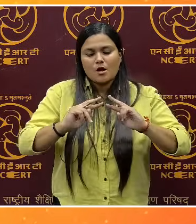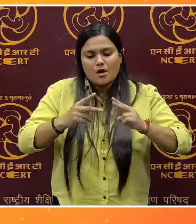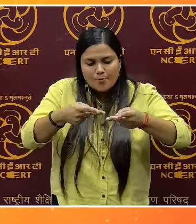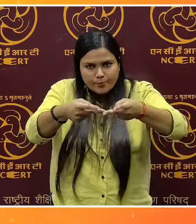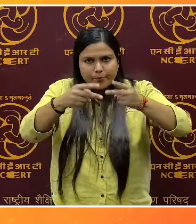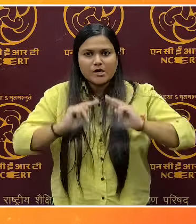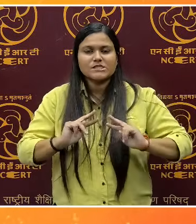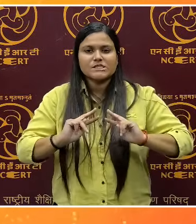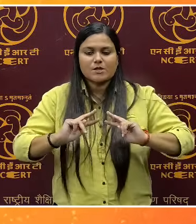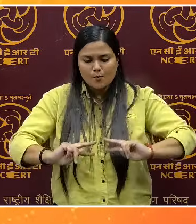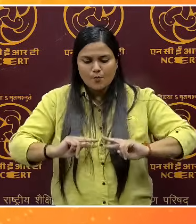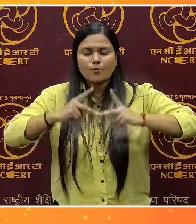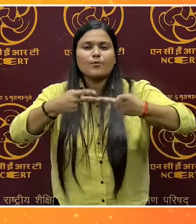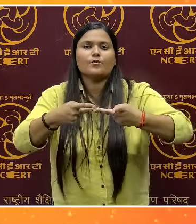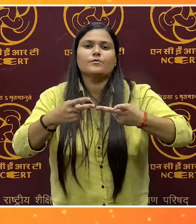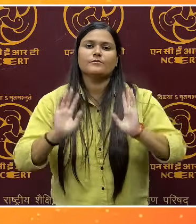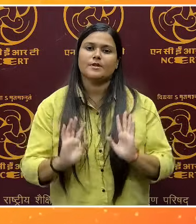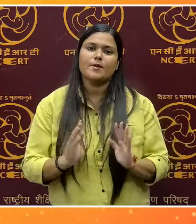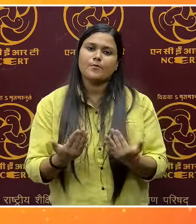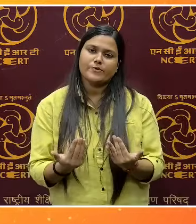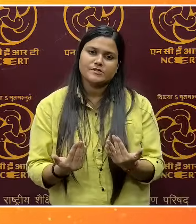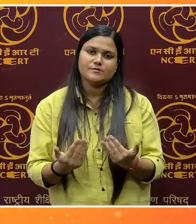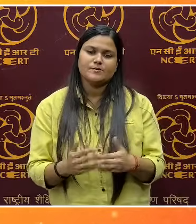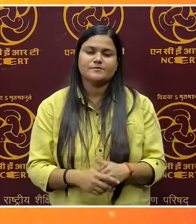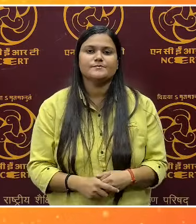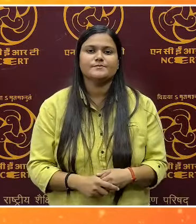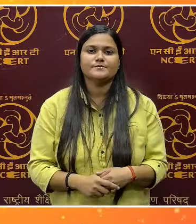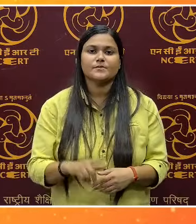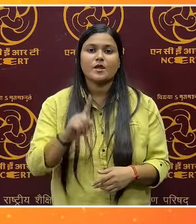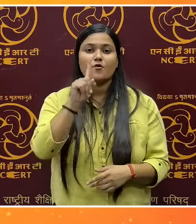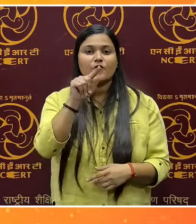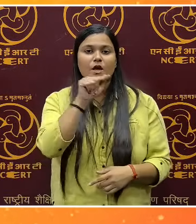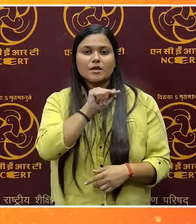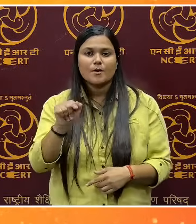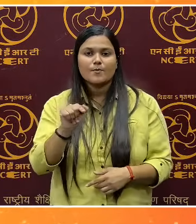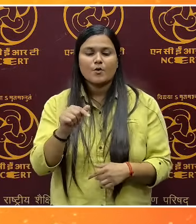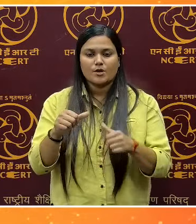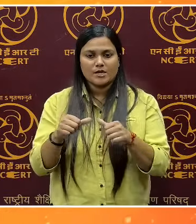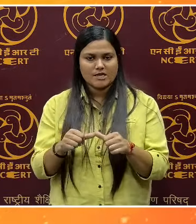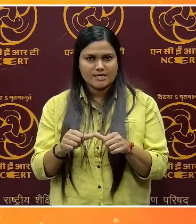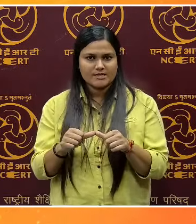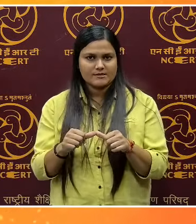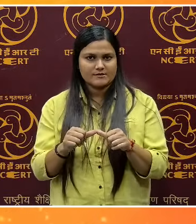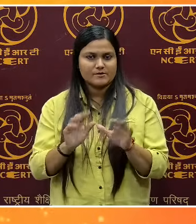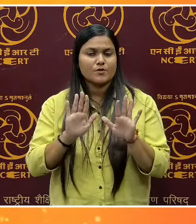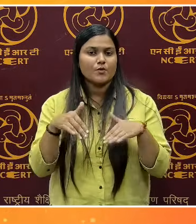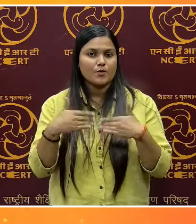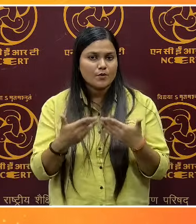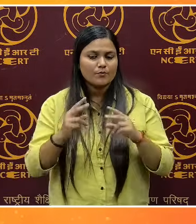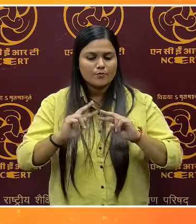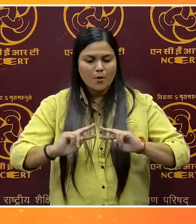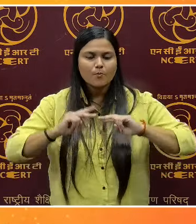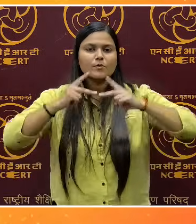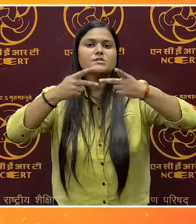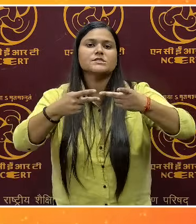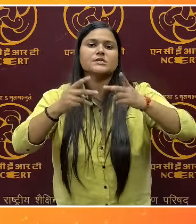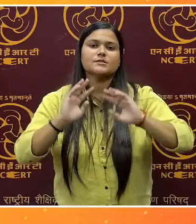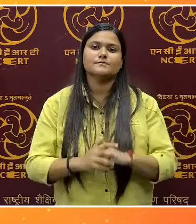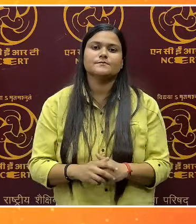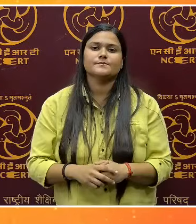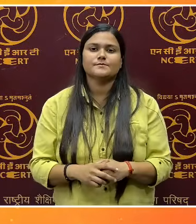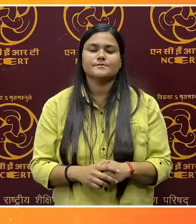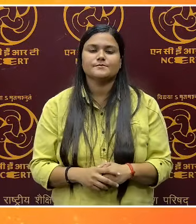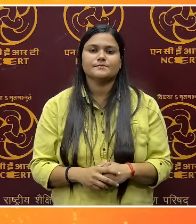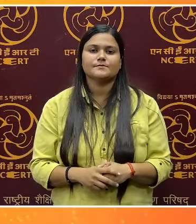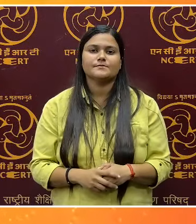x to the power minus a as 1 upon x to the power a. Reciprocal of x to the power